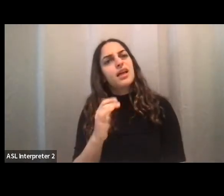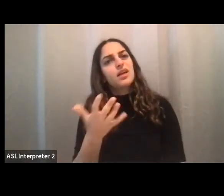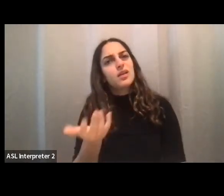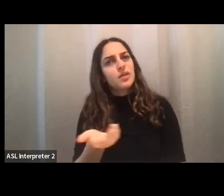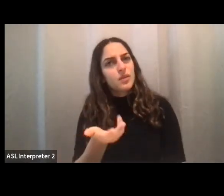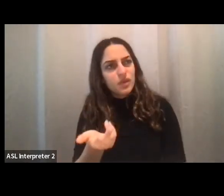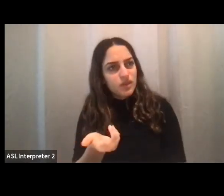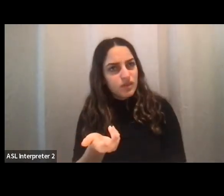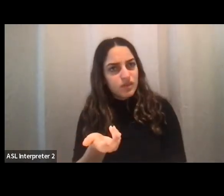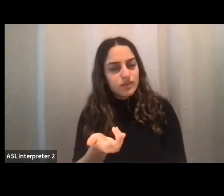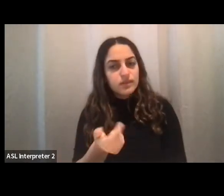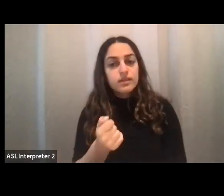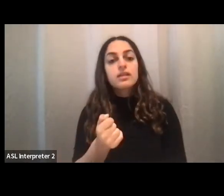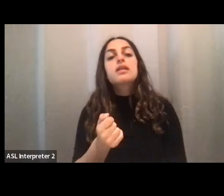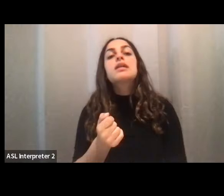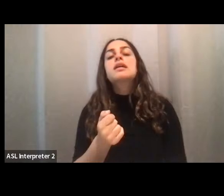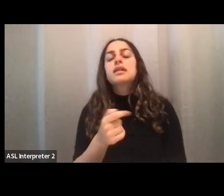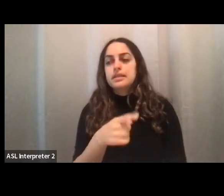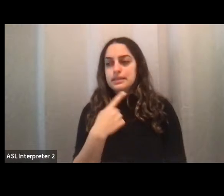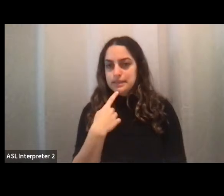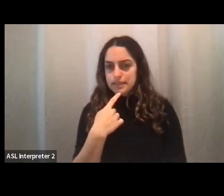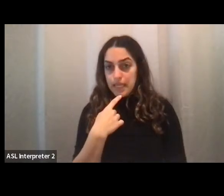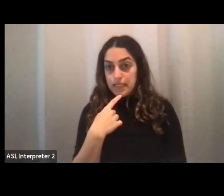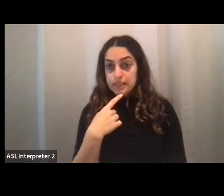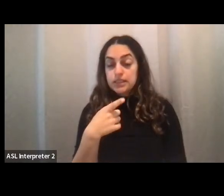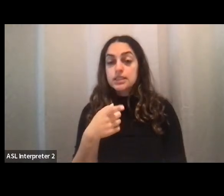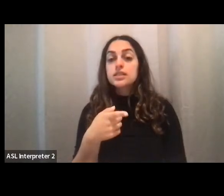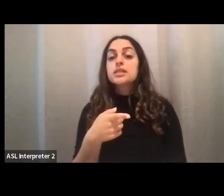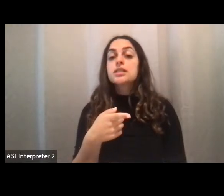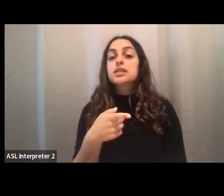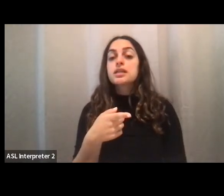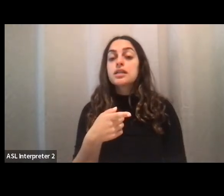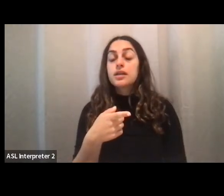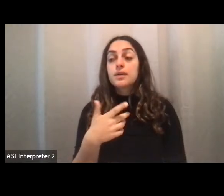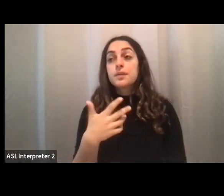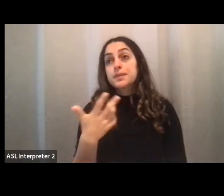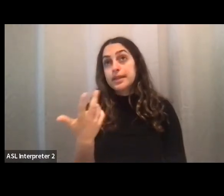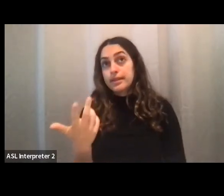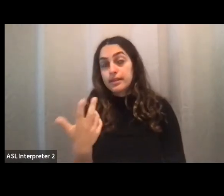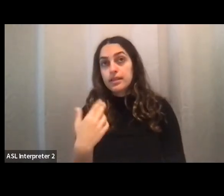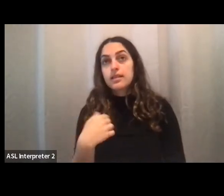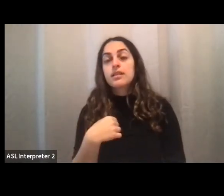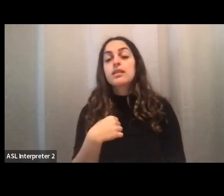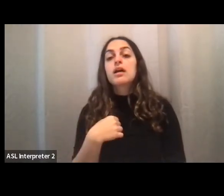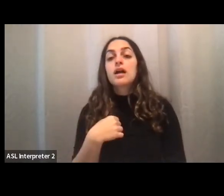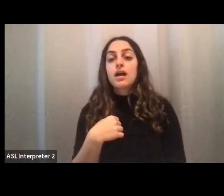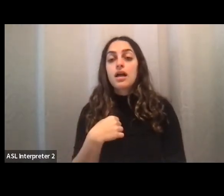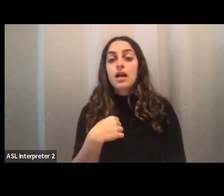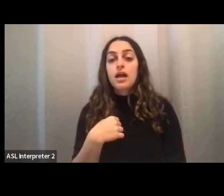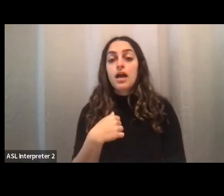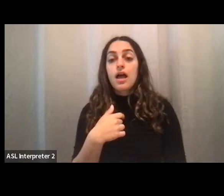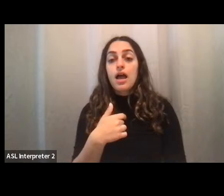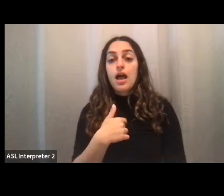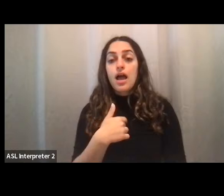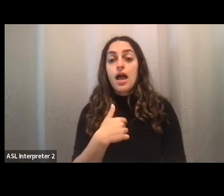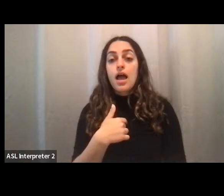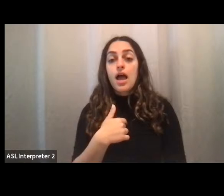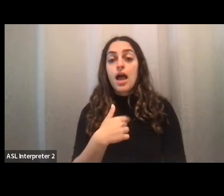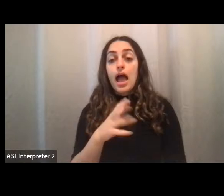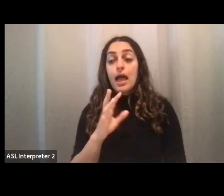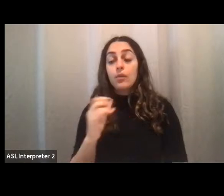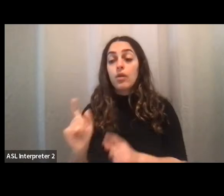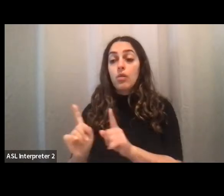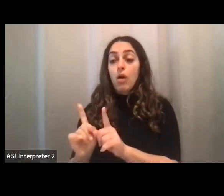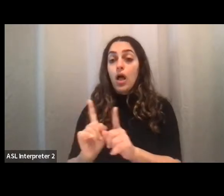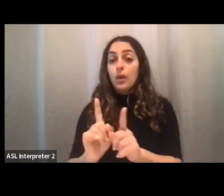going with this they said as a matter of fact um i'll walk you down the street i put a loose around your